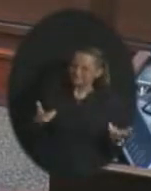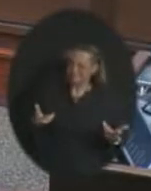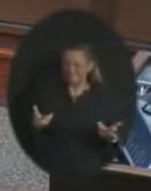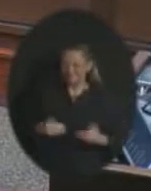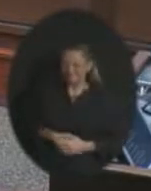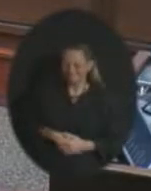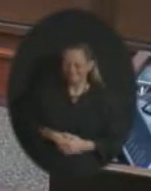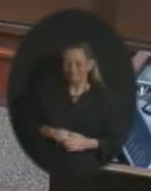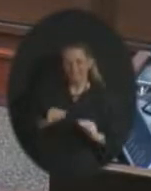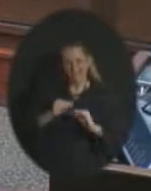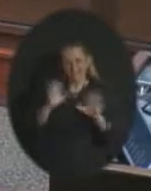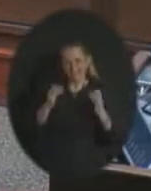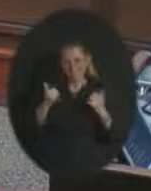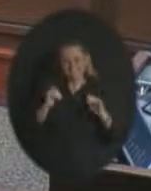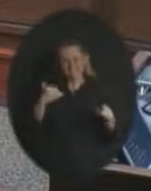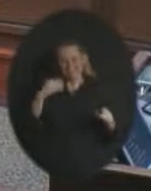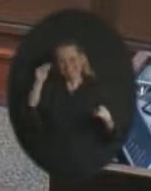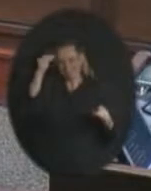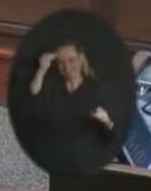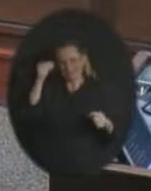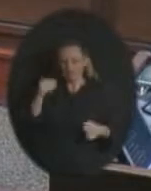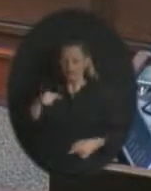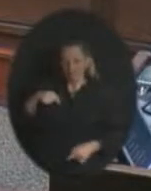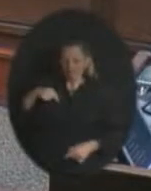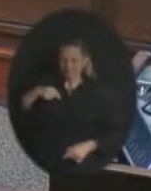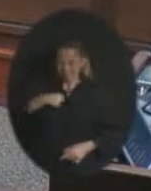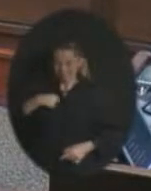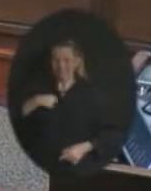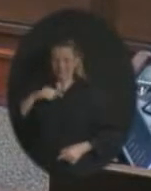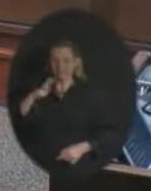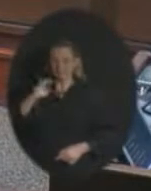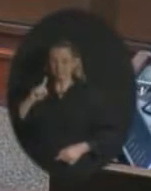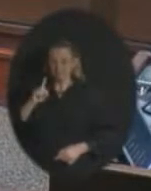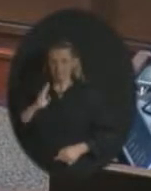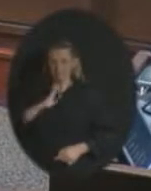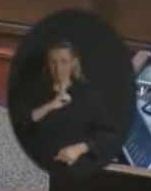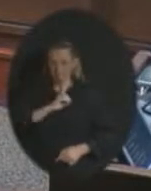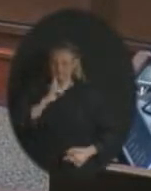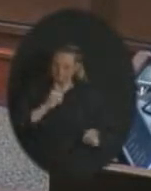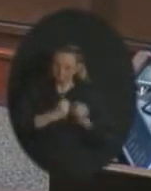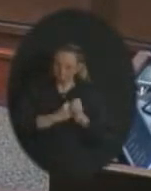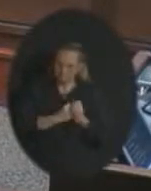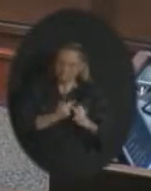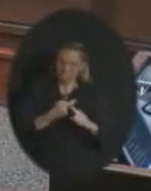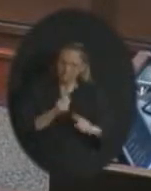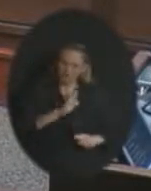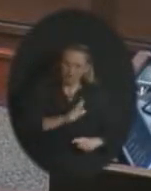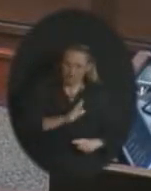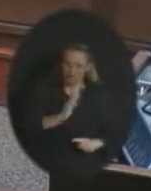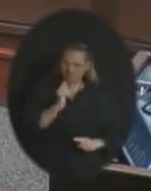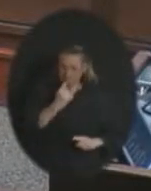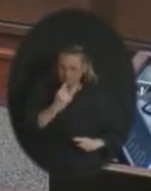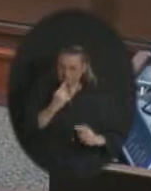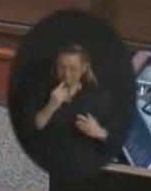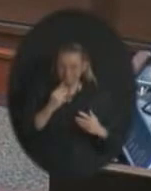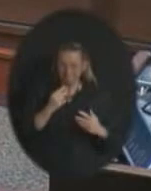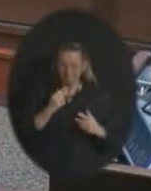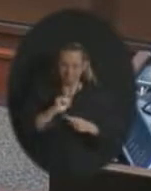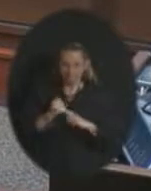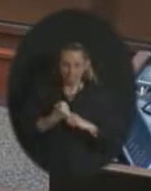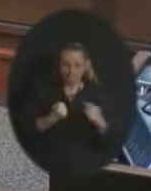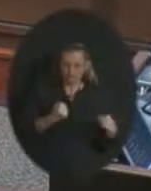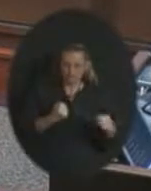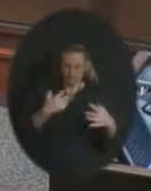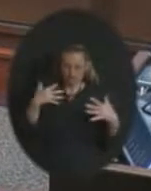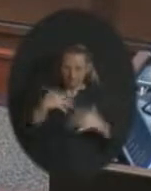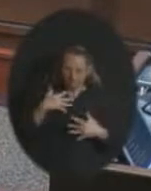probably still has that opinion. Well, this board member is biased by her experience, so she was terrified. Yeah. So. If we